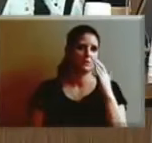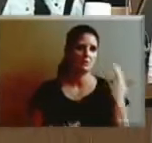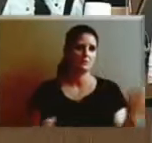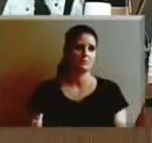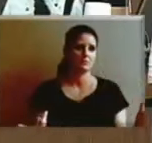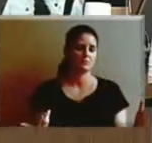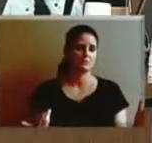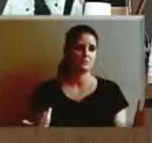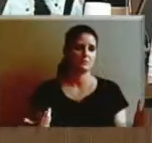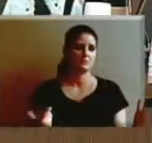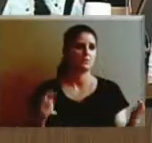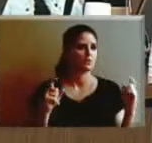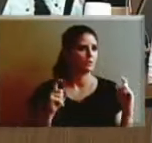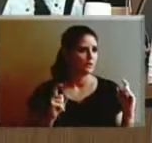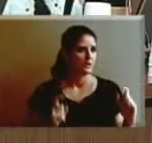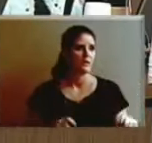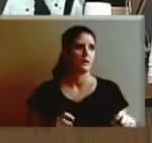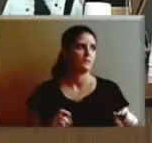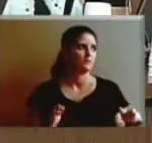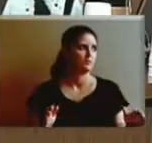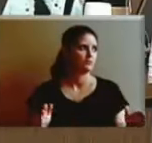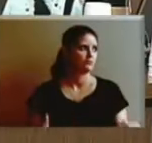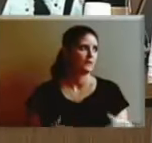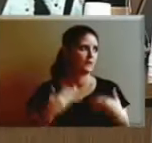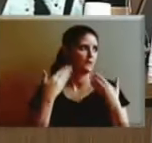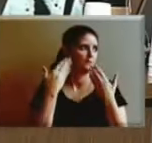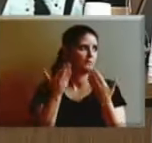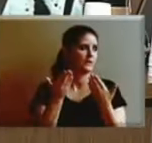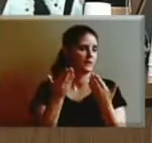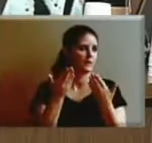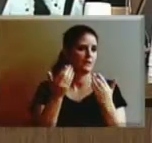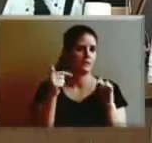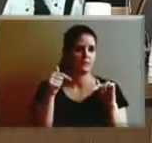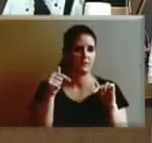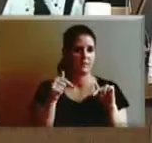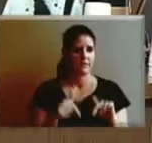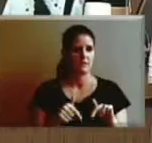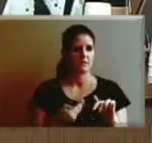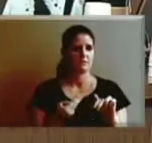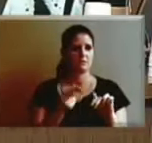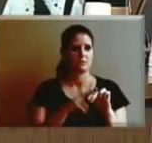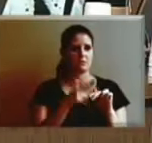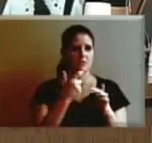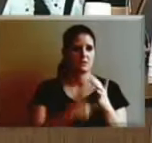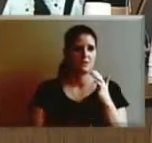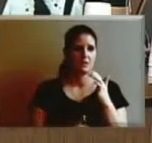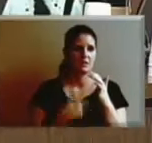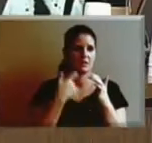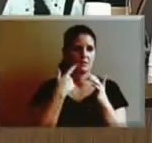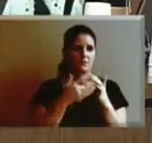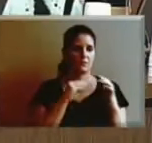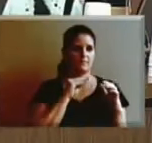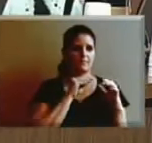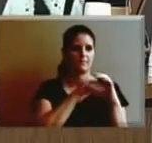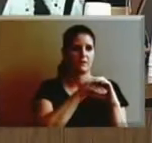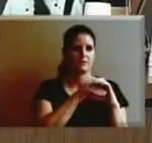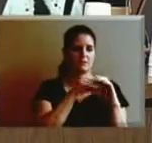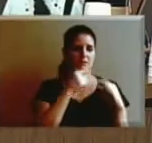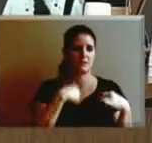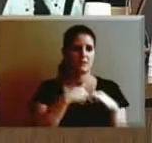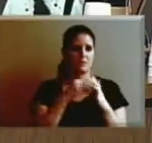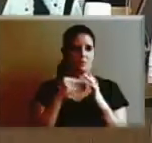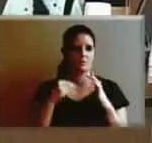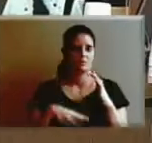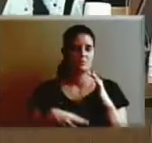are compelled to recommend this as an investment in our students. As I talked about in my opening